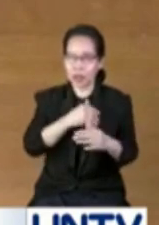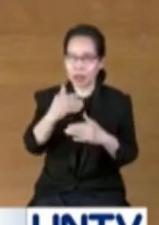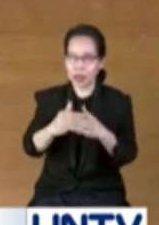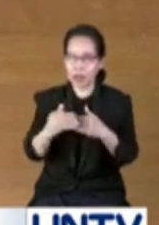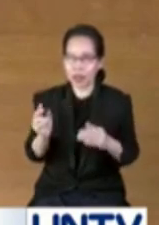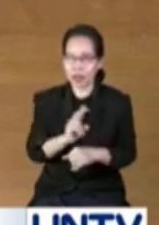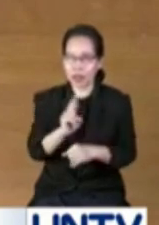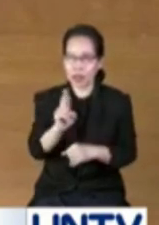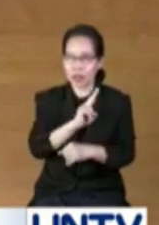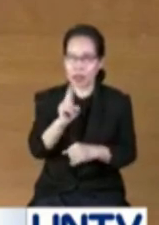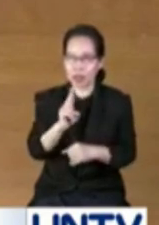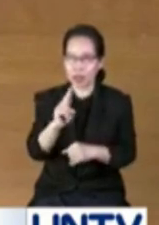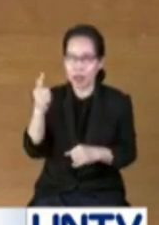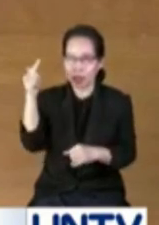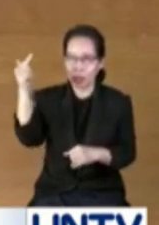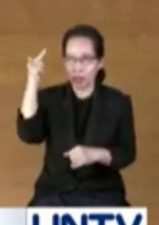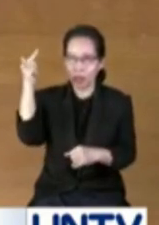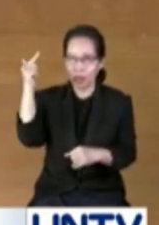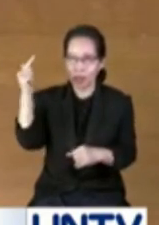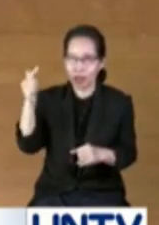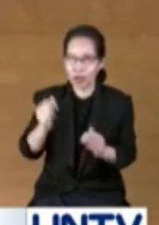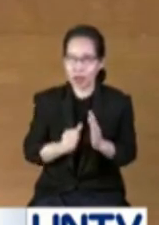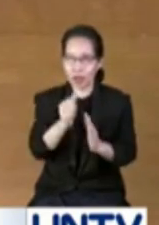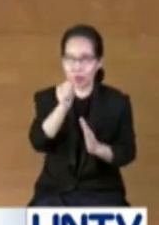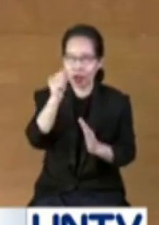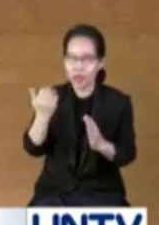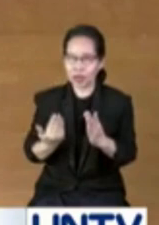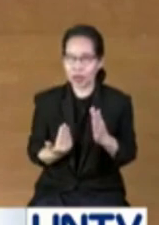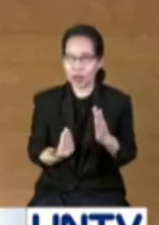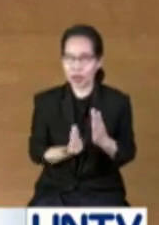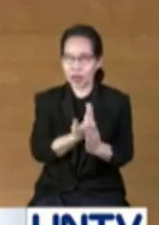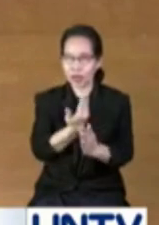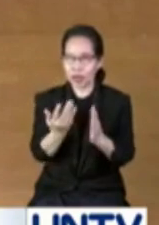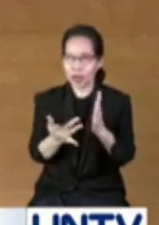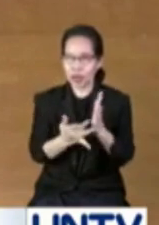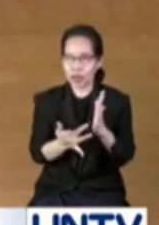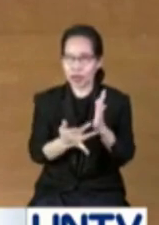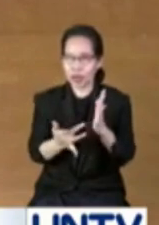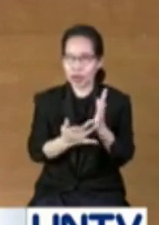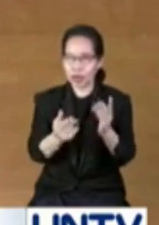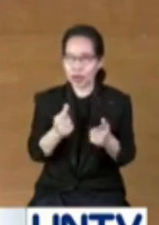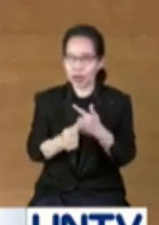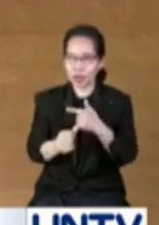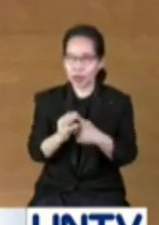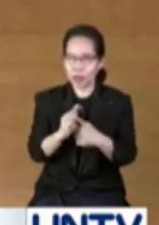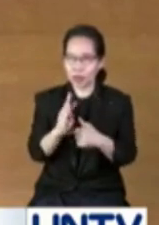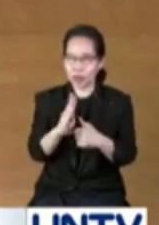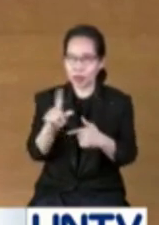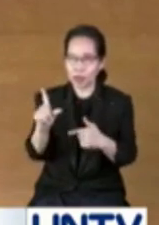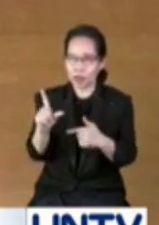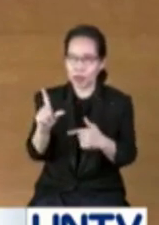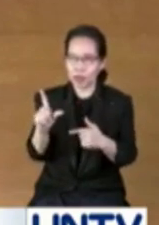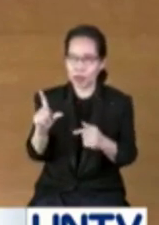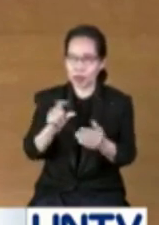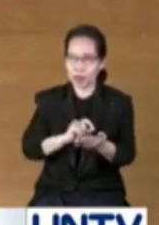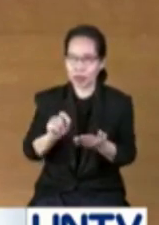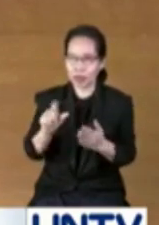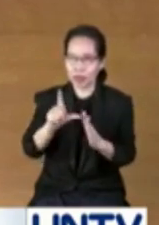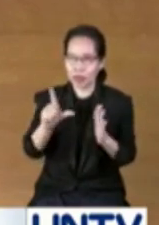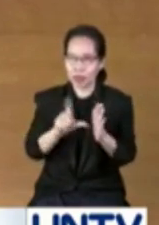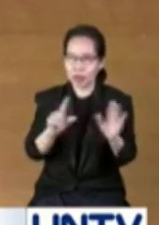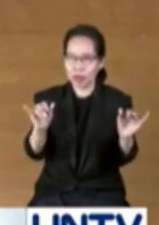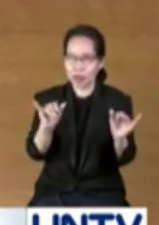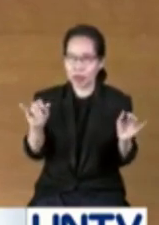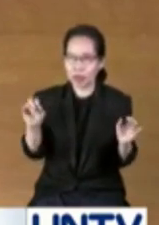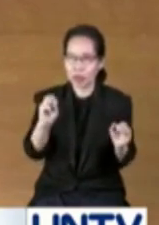e-commerce to take full advantage of new technologies. The first bill that I signed into law was the SIM Registration Act, because